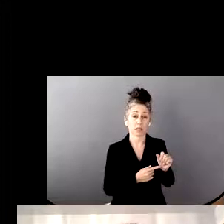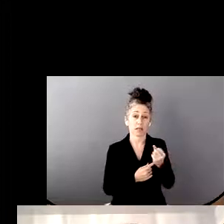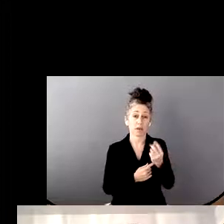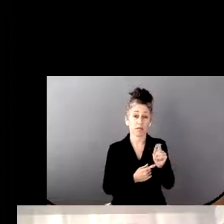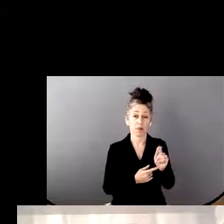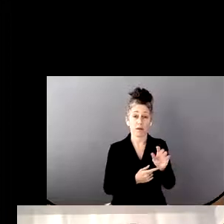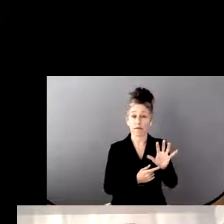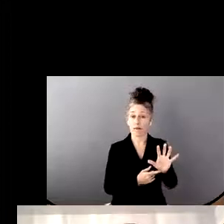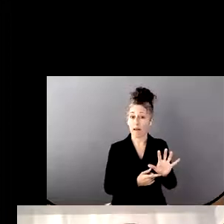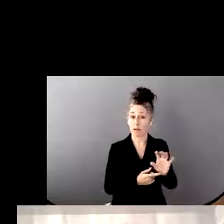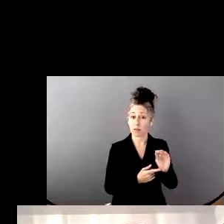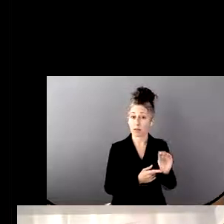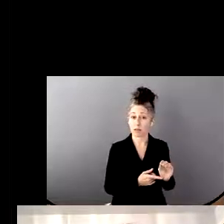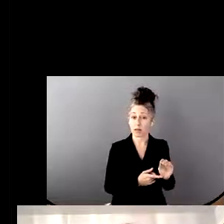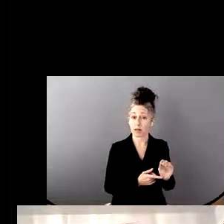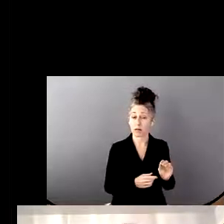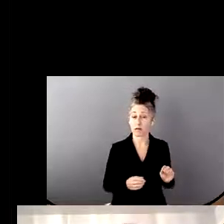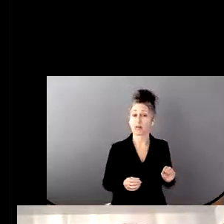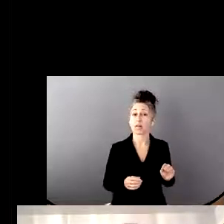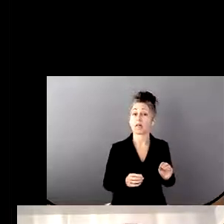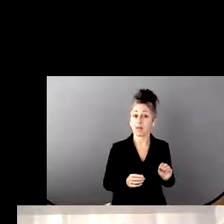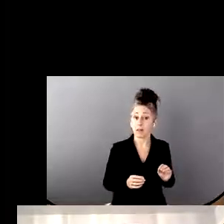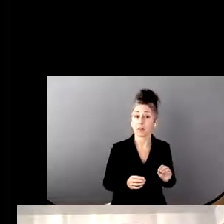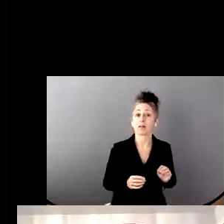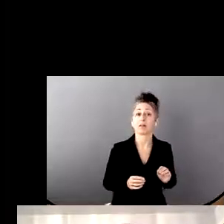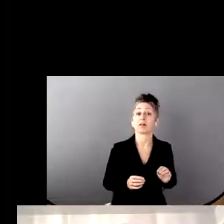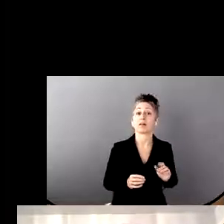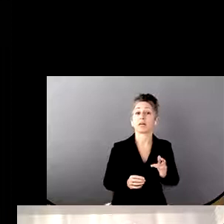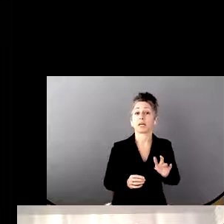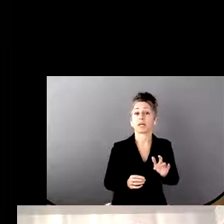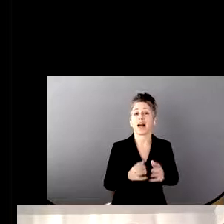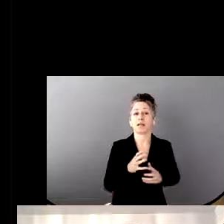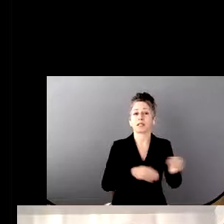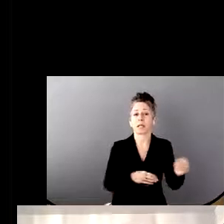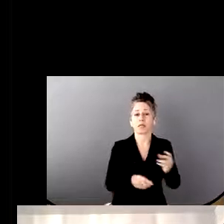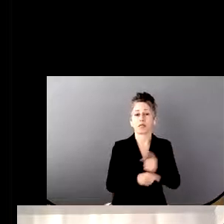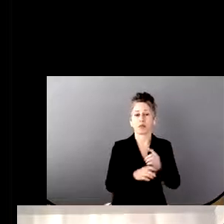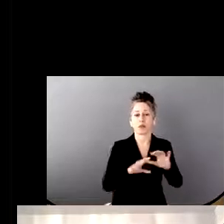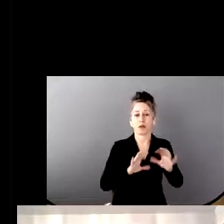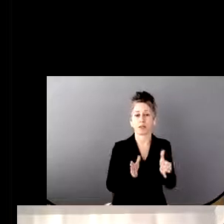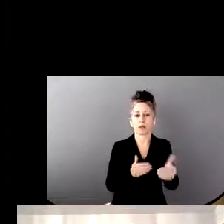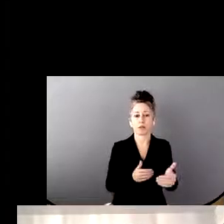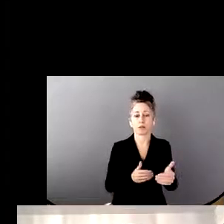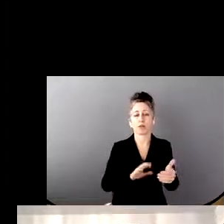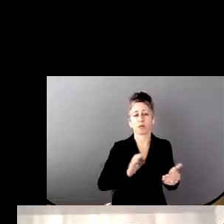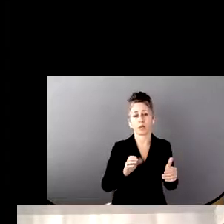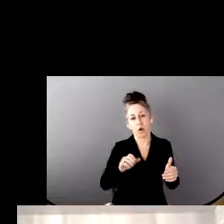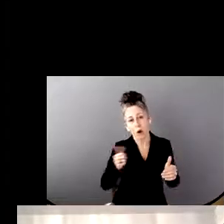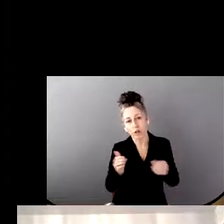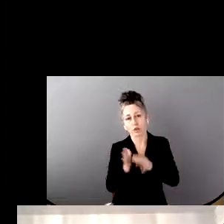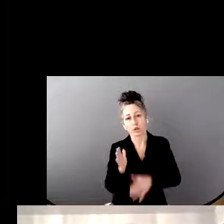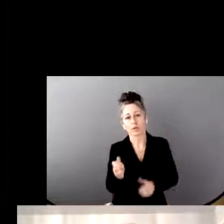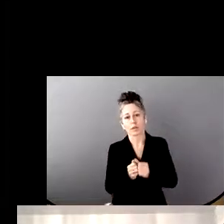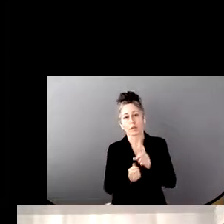12.5% more likely to spend time outside of a regular classroom compared to students of all races with disabilities.